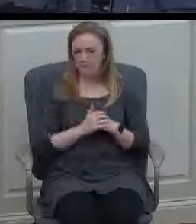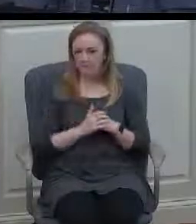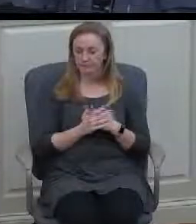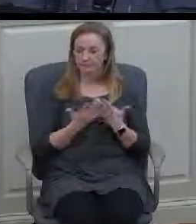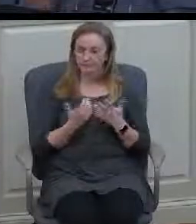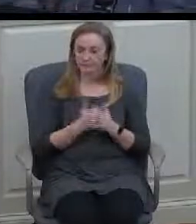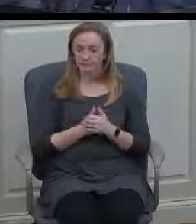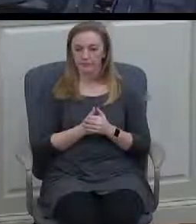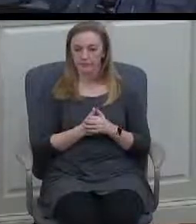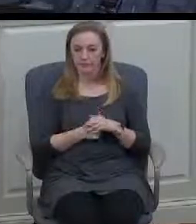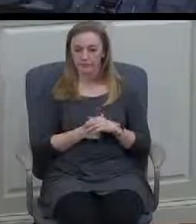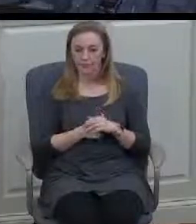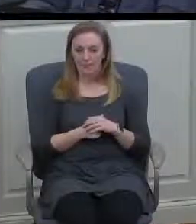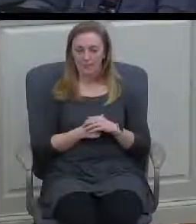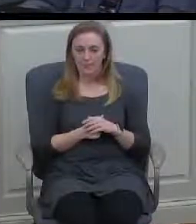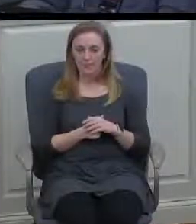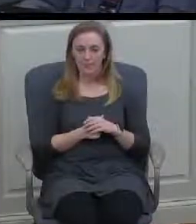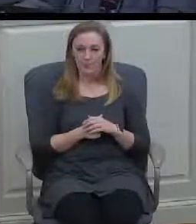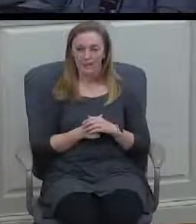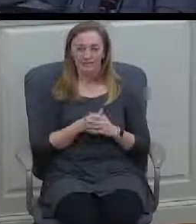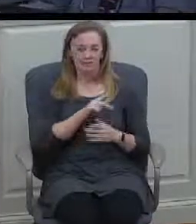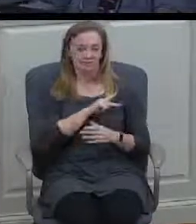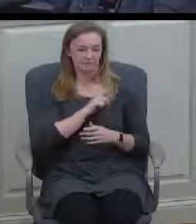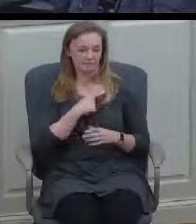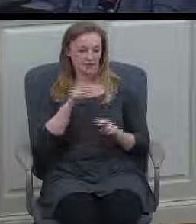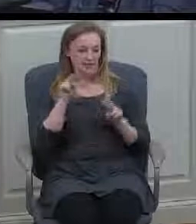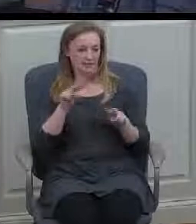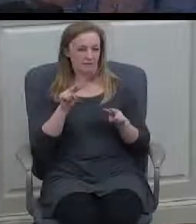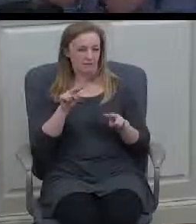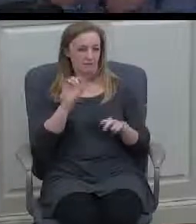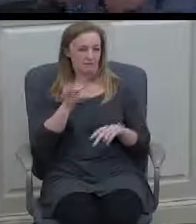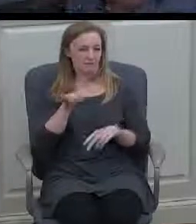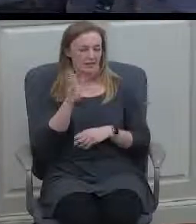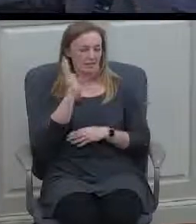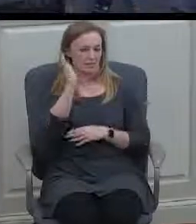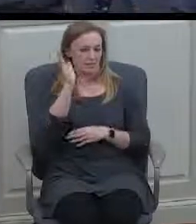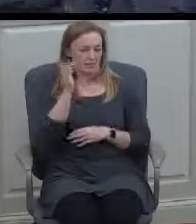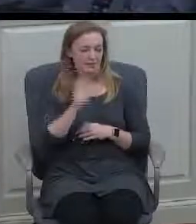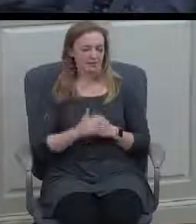So, Look forward to that recommendation.